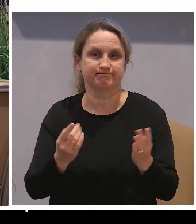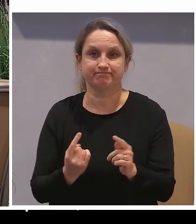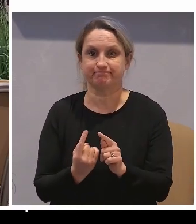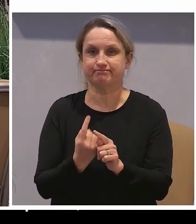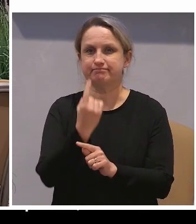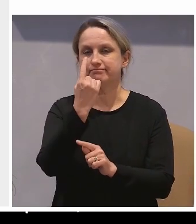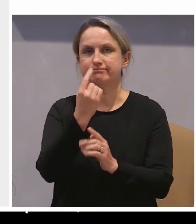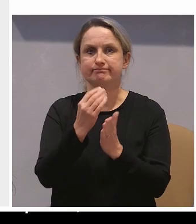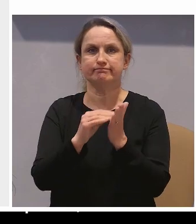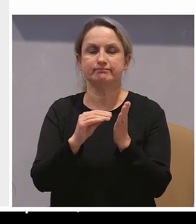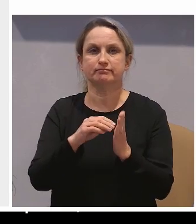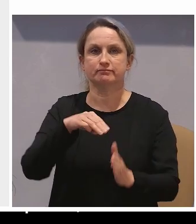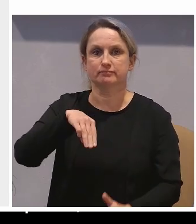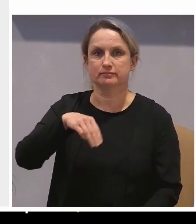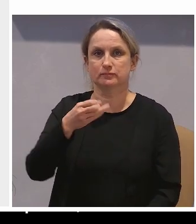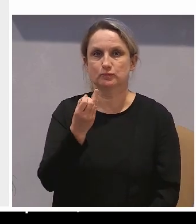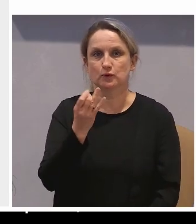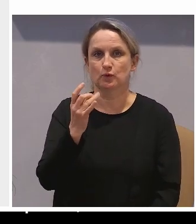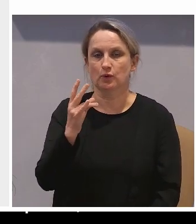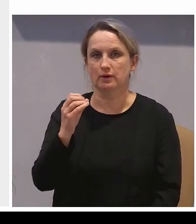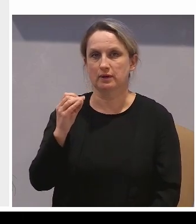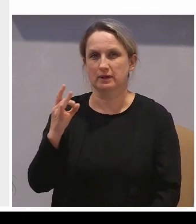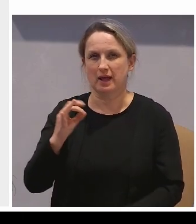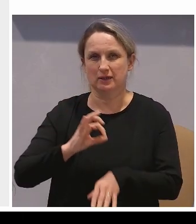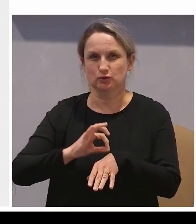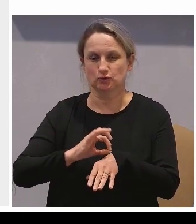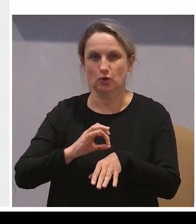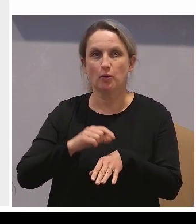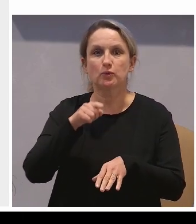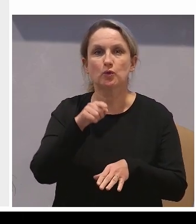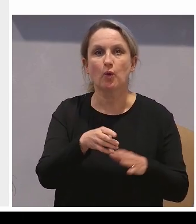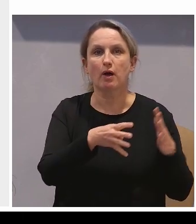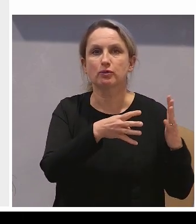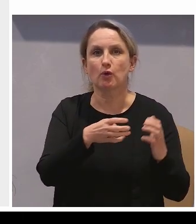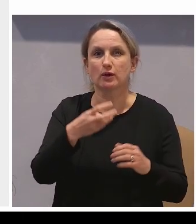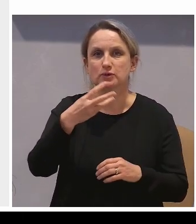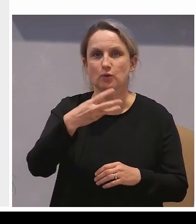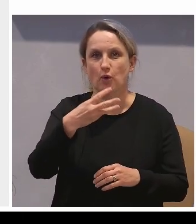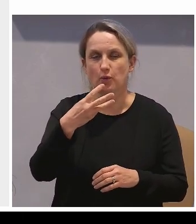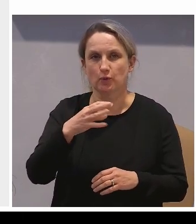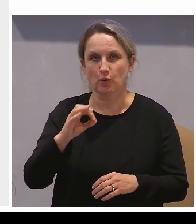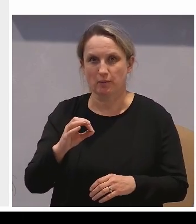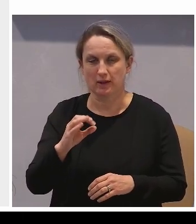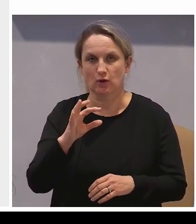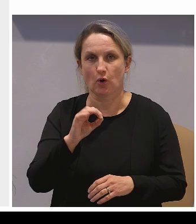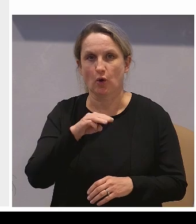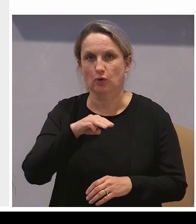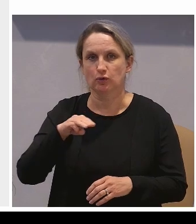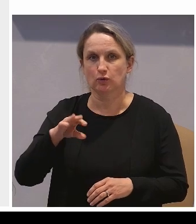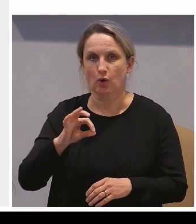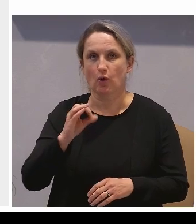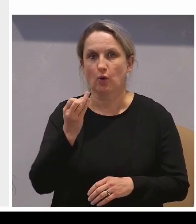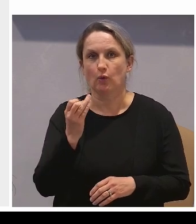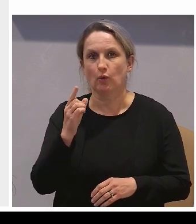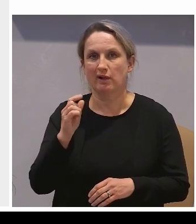to people who are not very familiar with it. 1930. aastal This Otto syndrome Ulrich was first Saksamaal ja juba described by